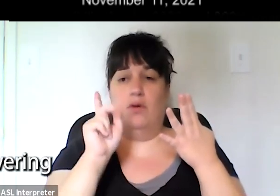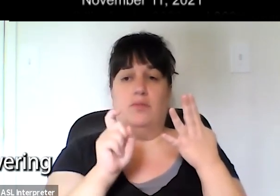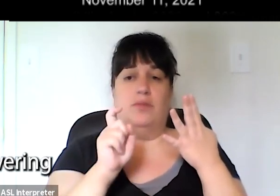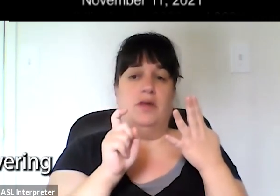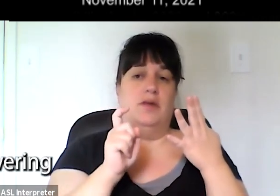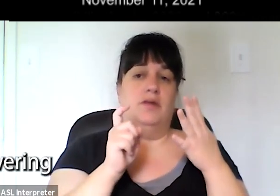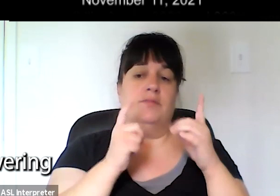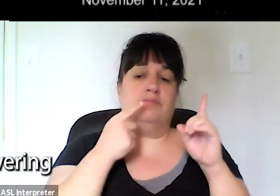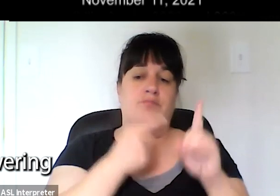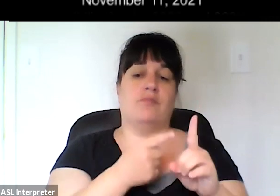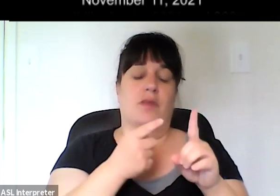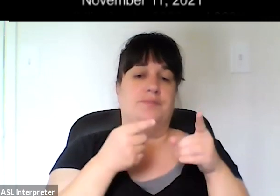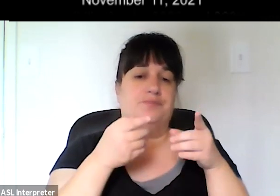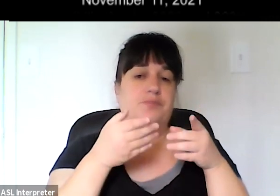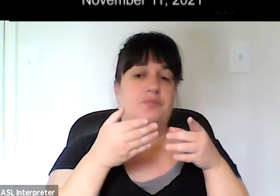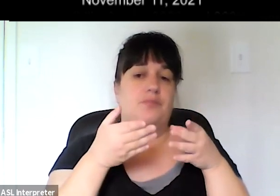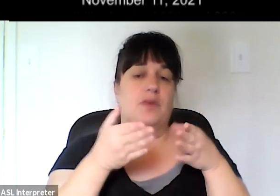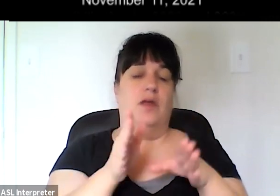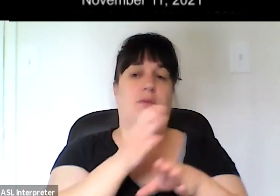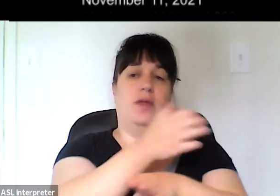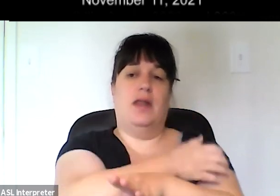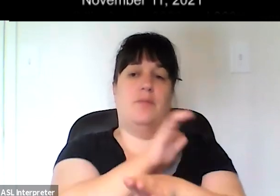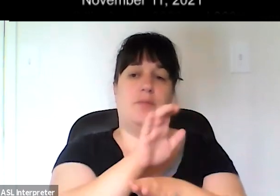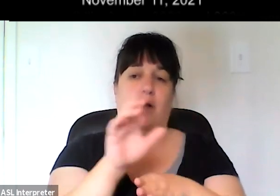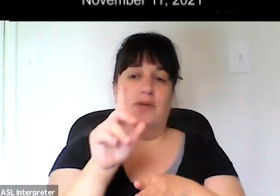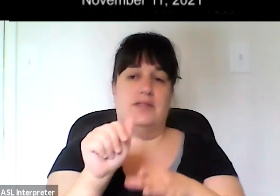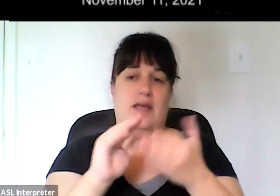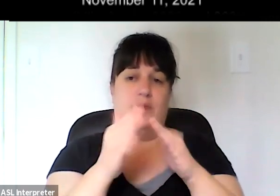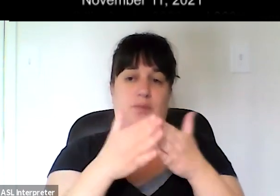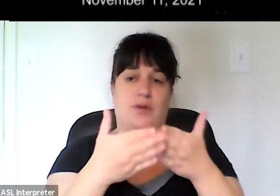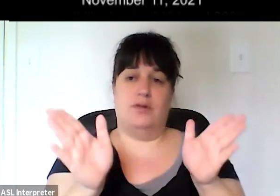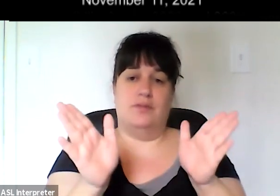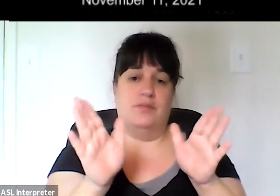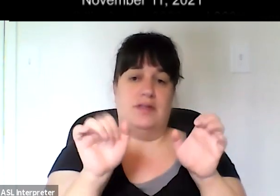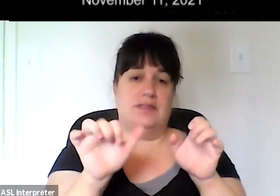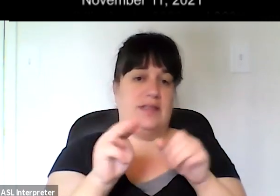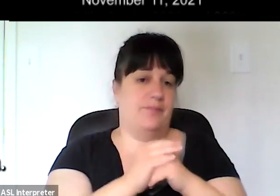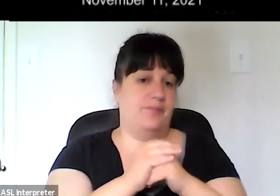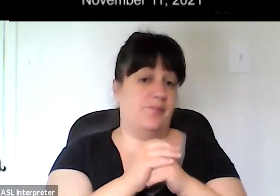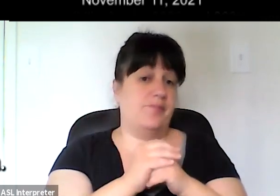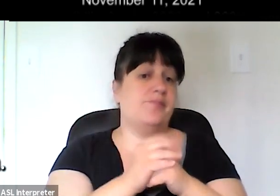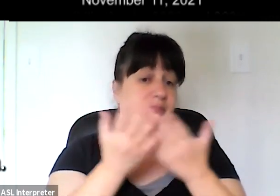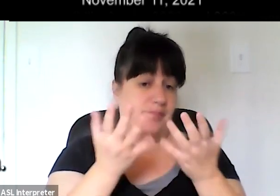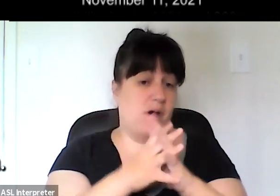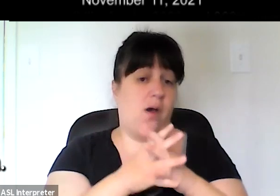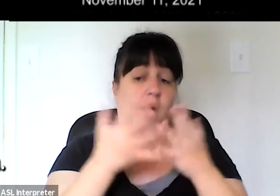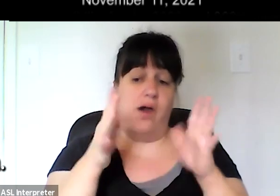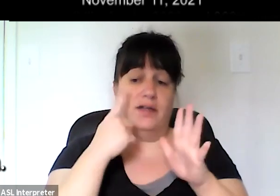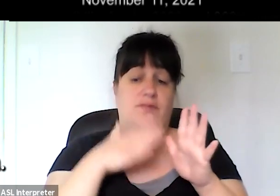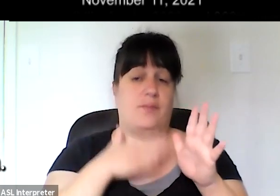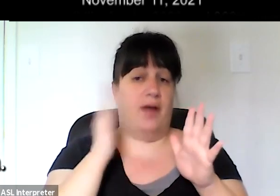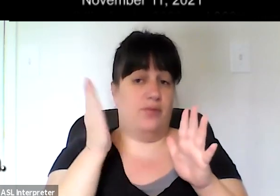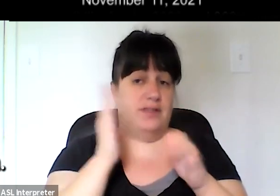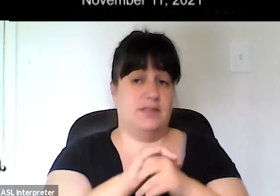towards enabling and empowering the disabled community across the world in STEM. Well, this is it for my